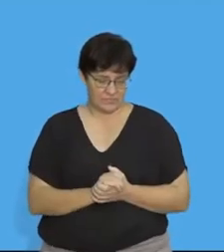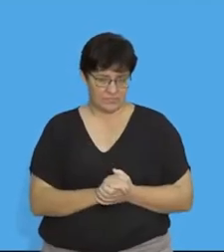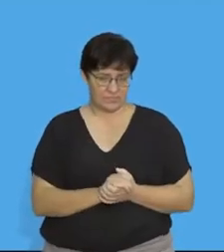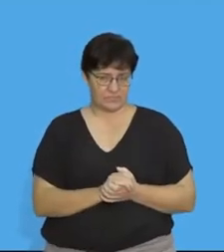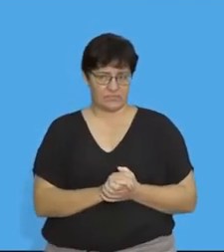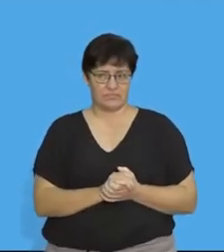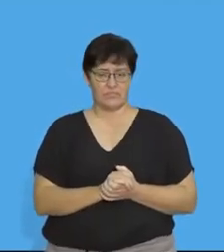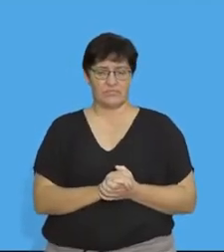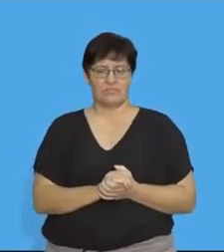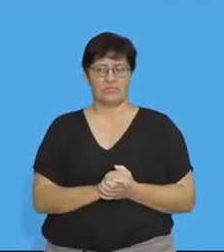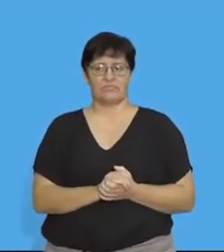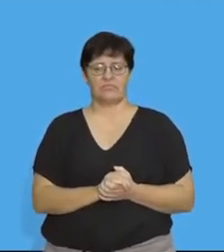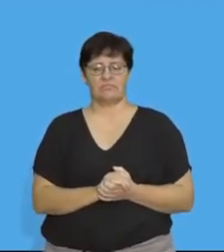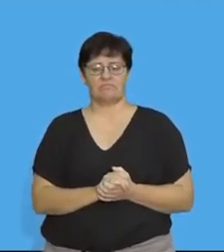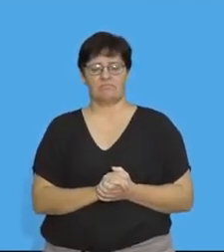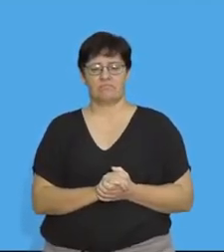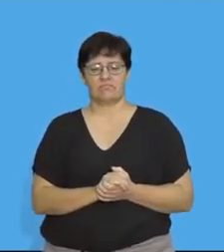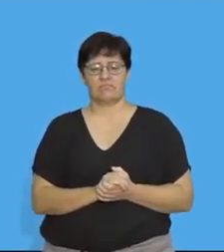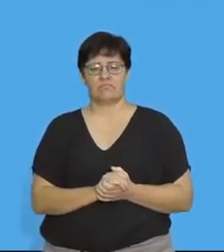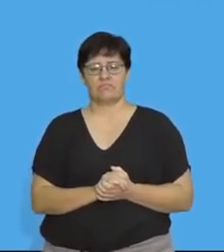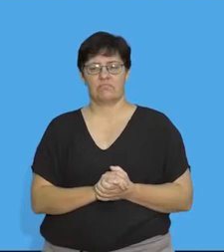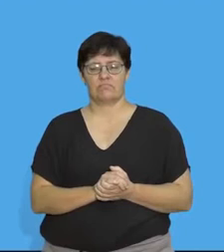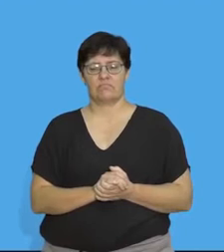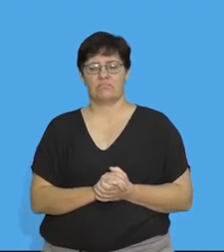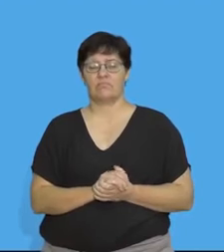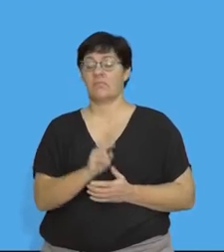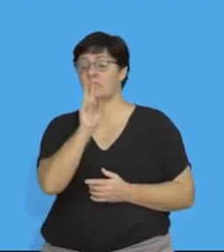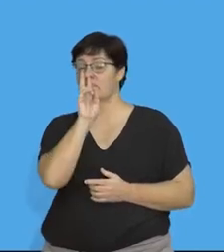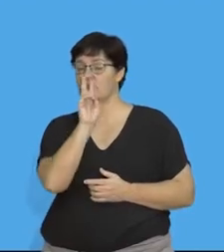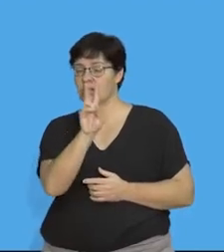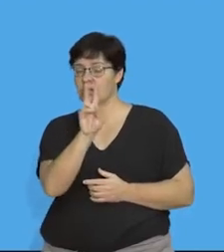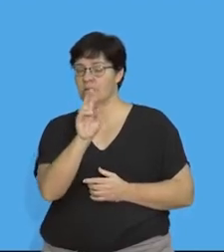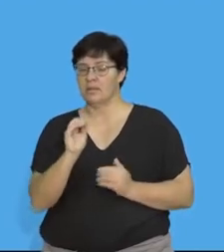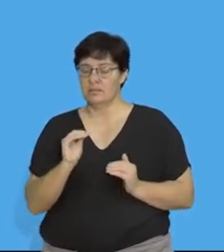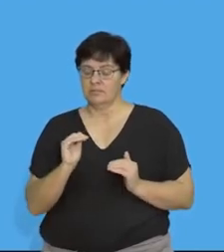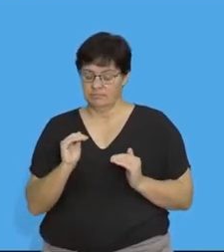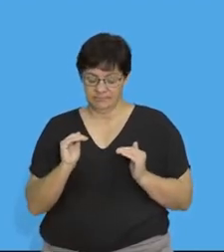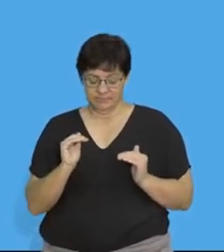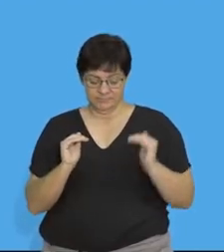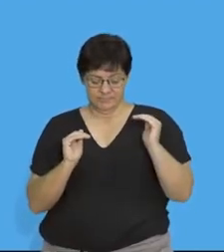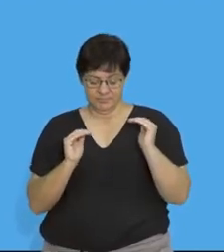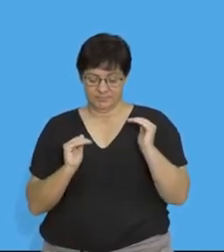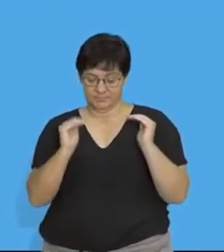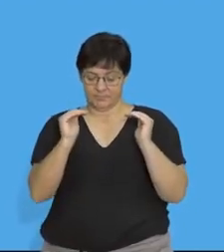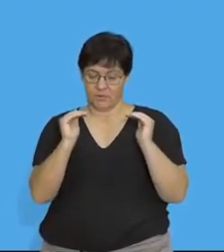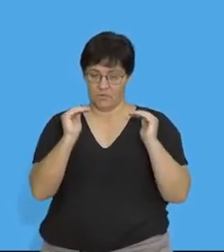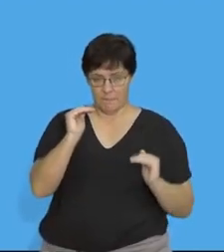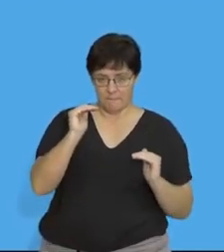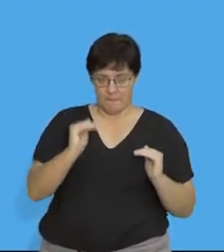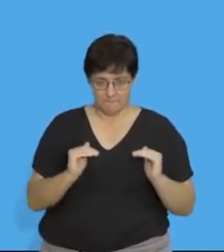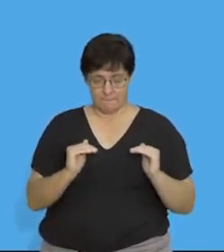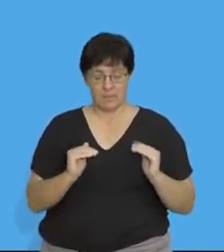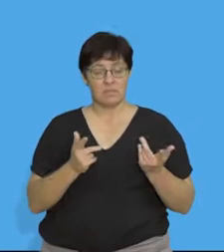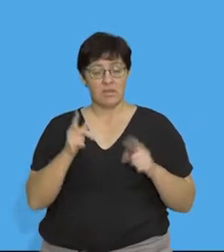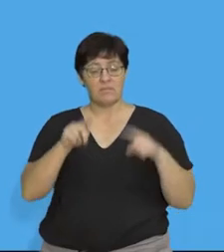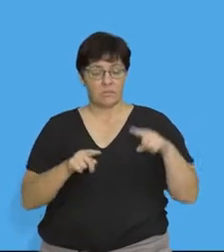jump right into it. We recognize that when we have a directly proportional relationship, people will say that one